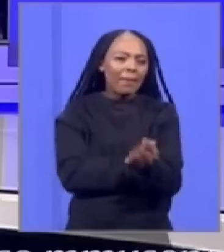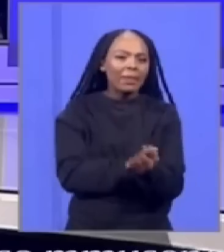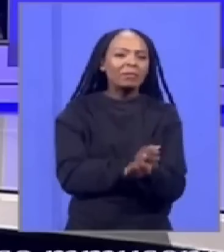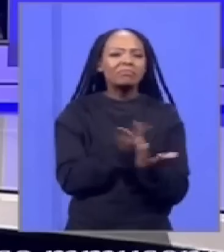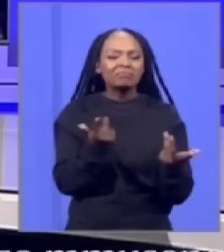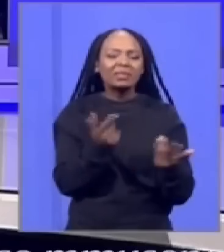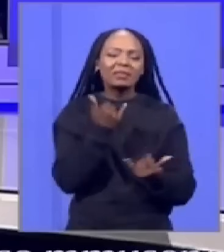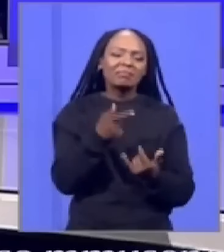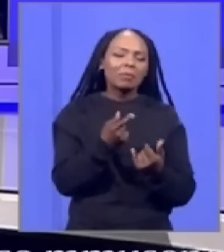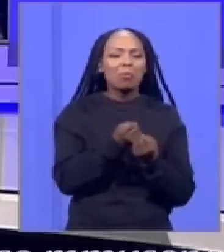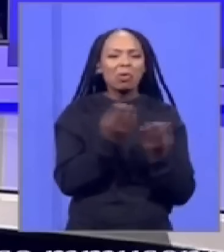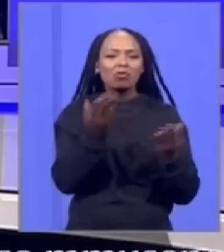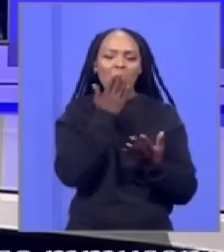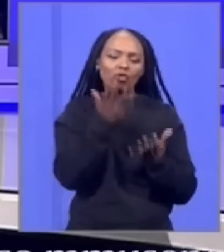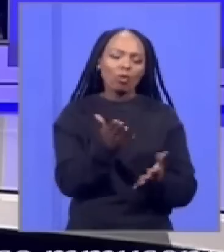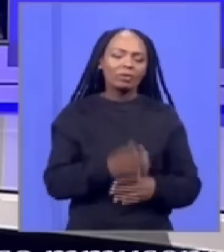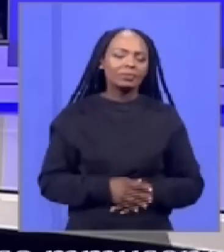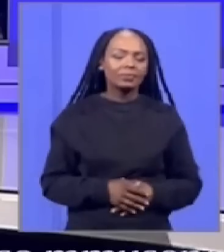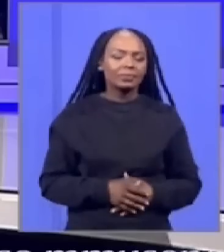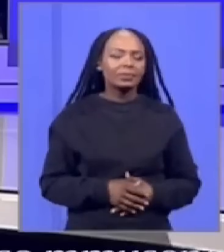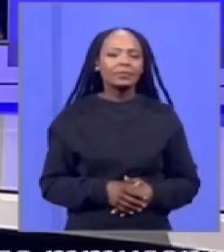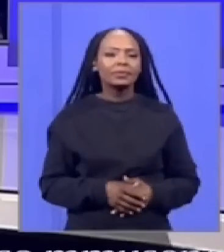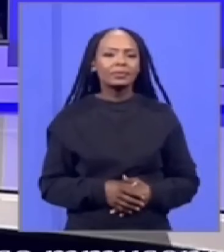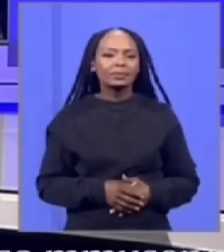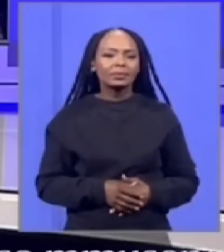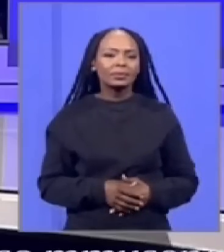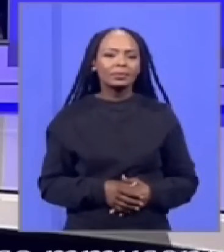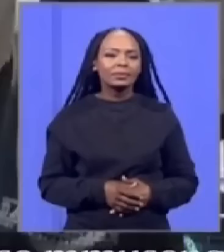e se fetile meetlo ho bona.